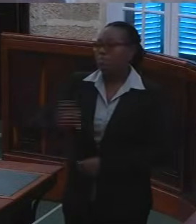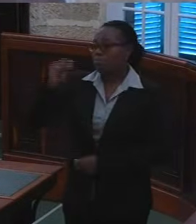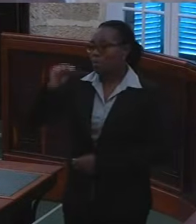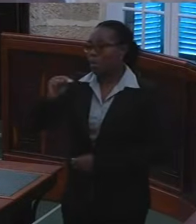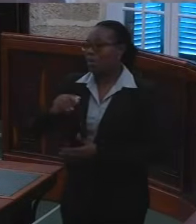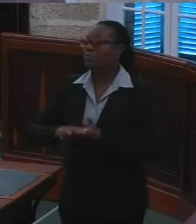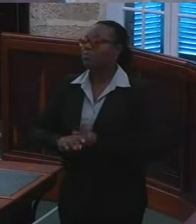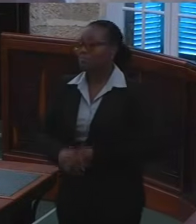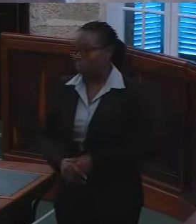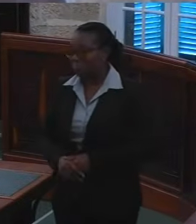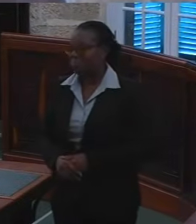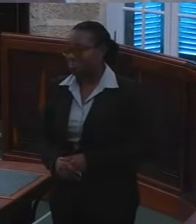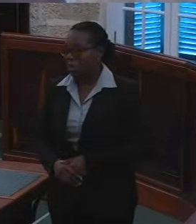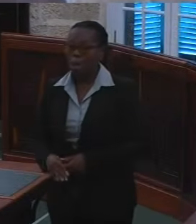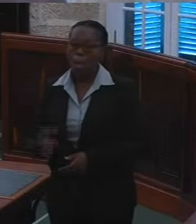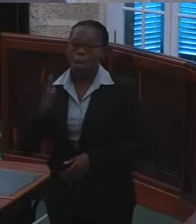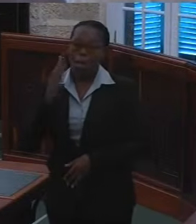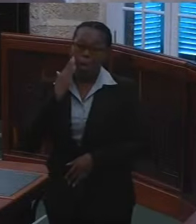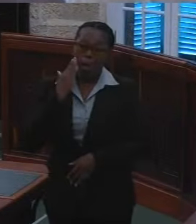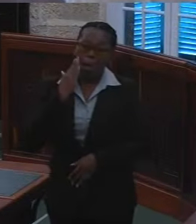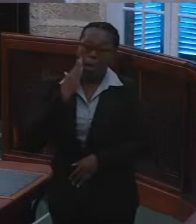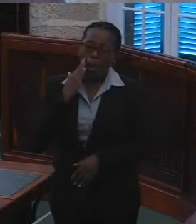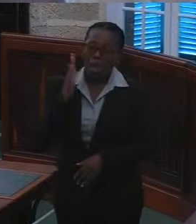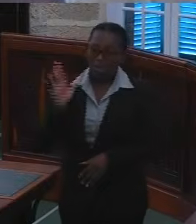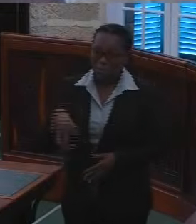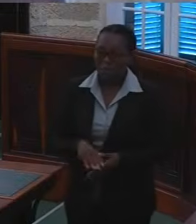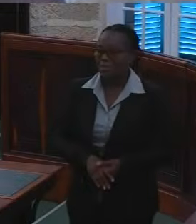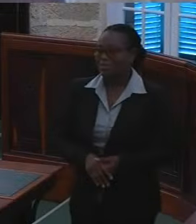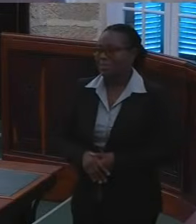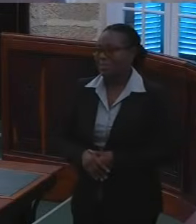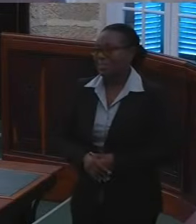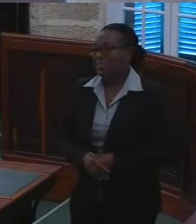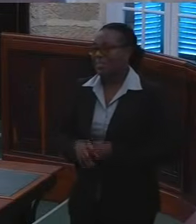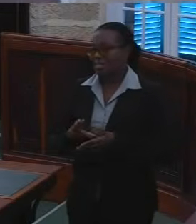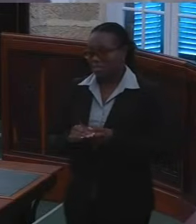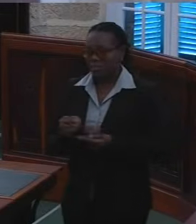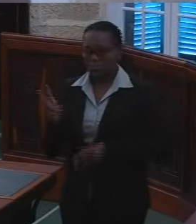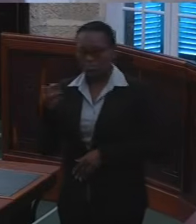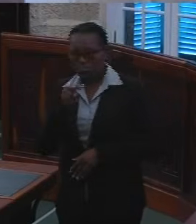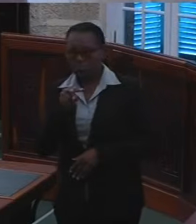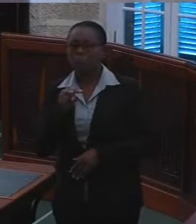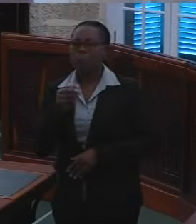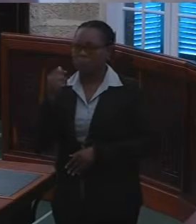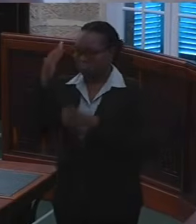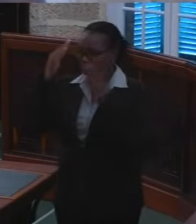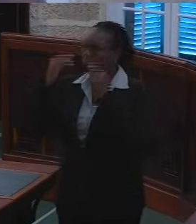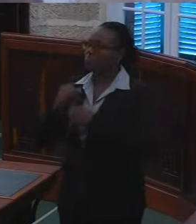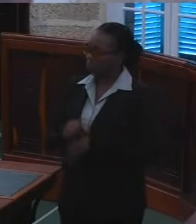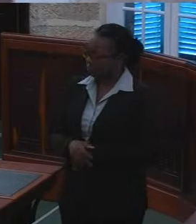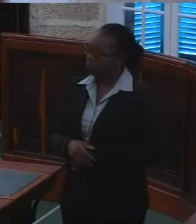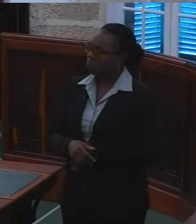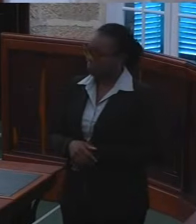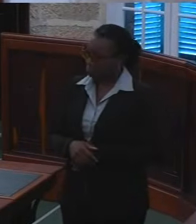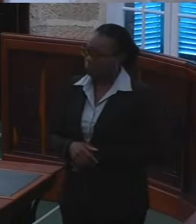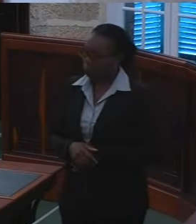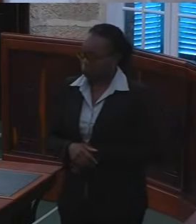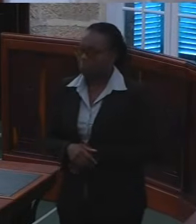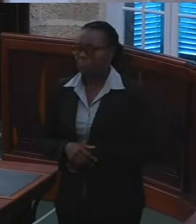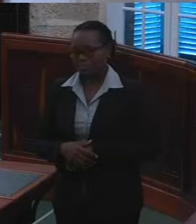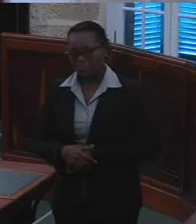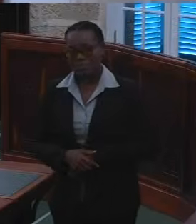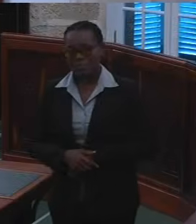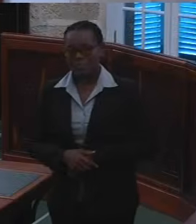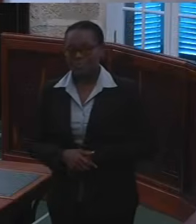although I know she's not a contortionist, she nods in my direction. Mr. Speaker, sir, these are the lived